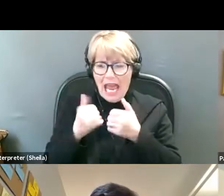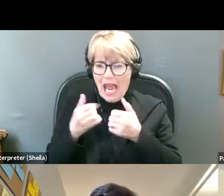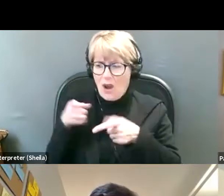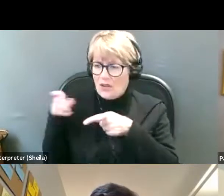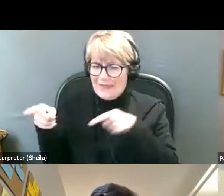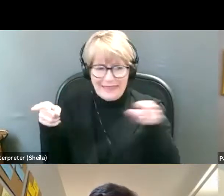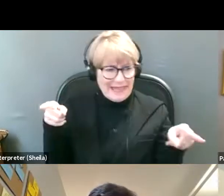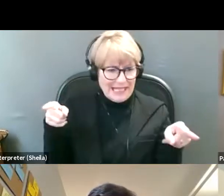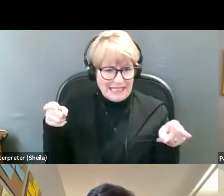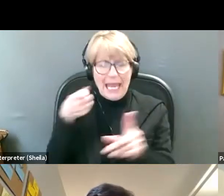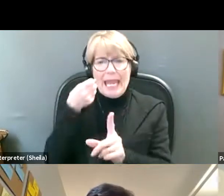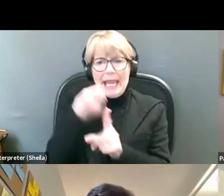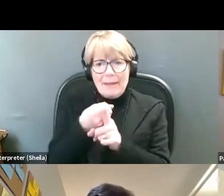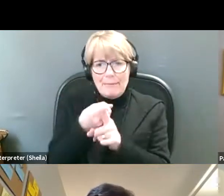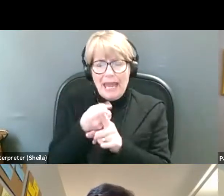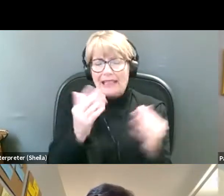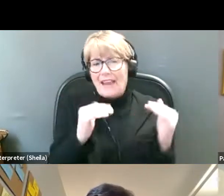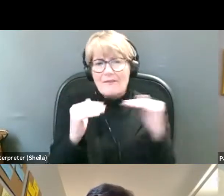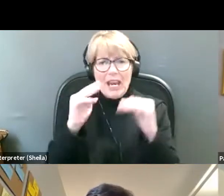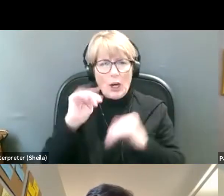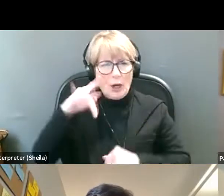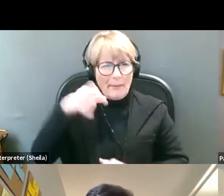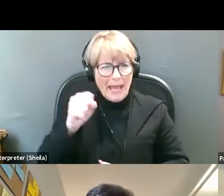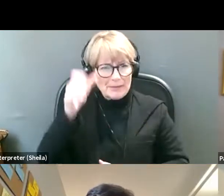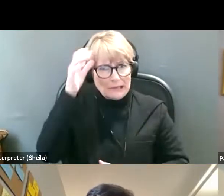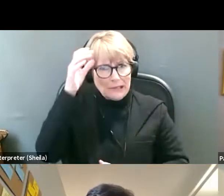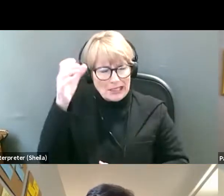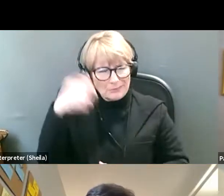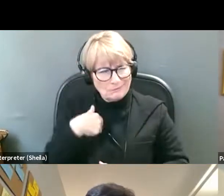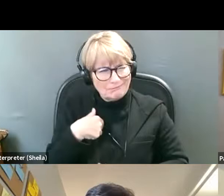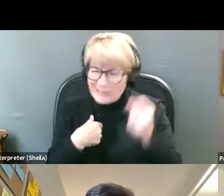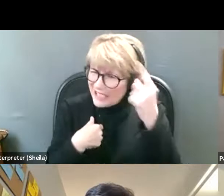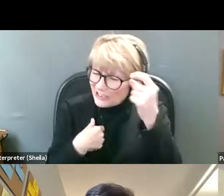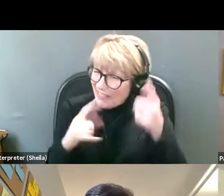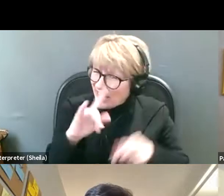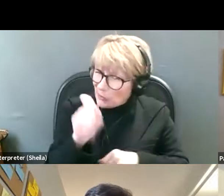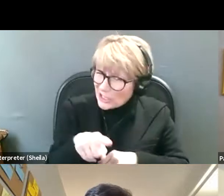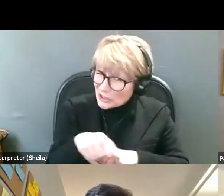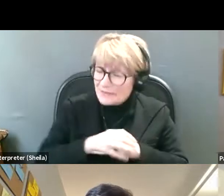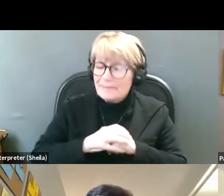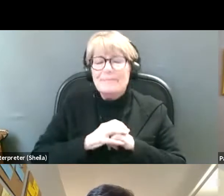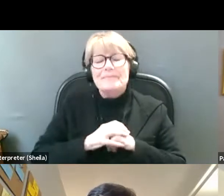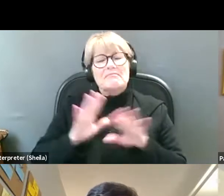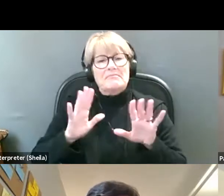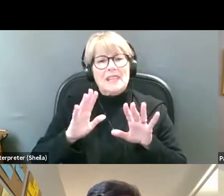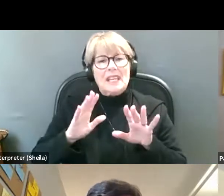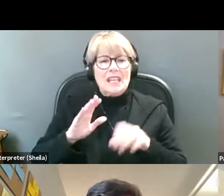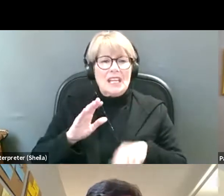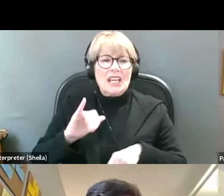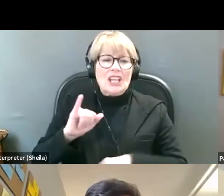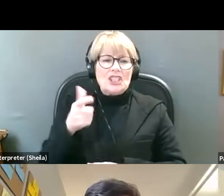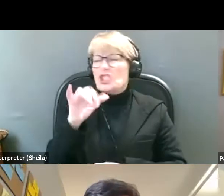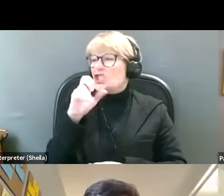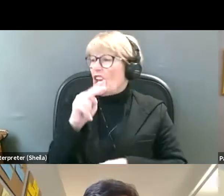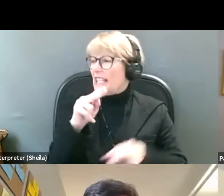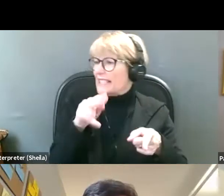maps and concept? I hope I said that right. Well, I'll let Jason jump in with a little more just